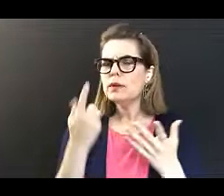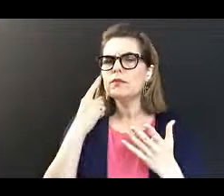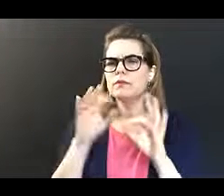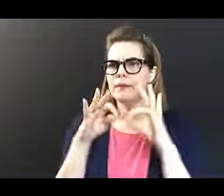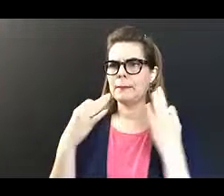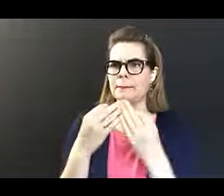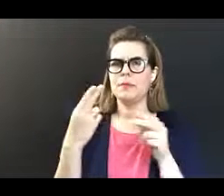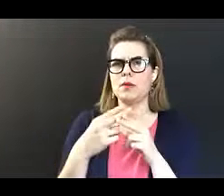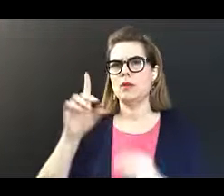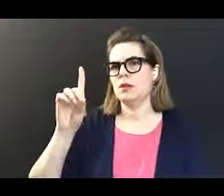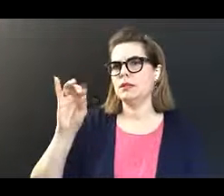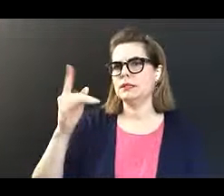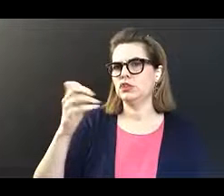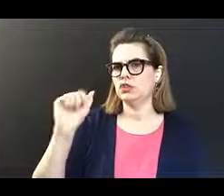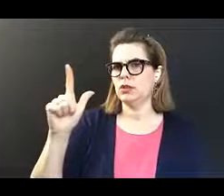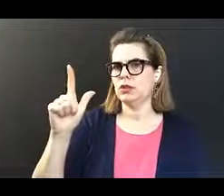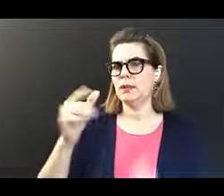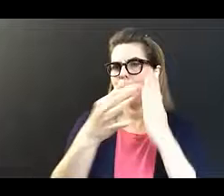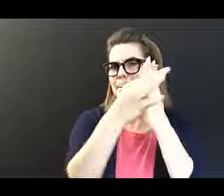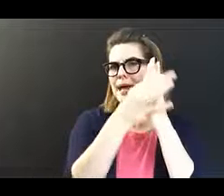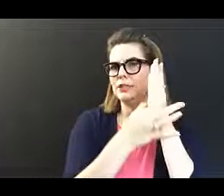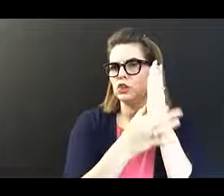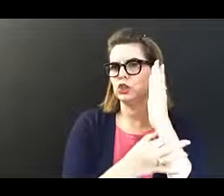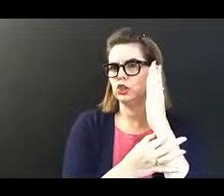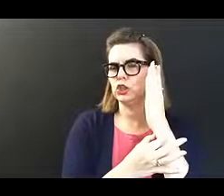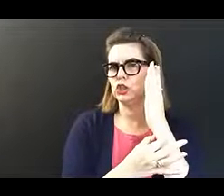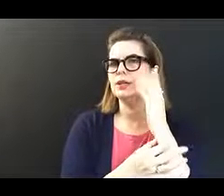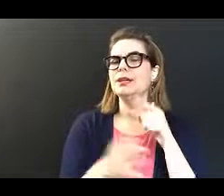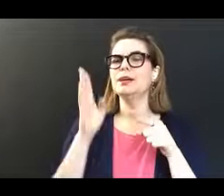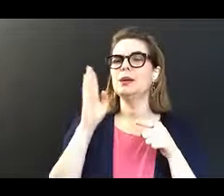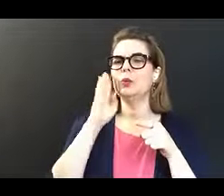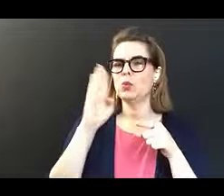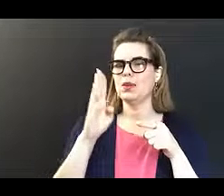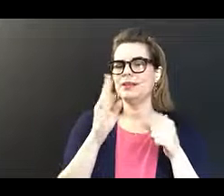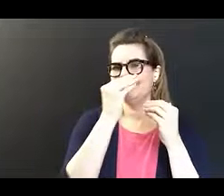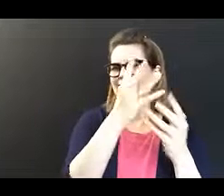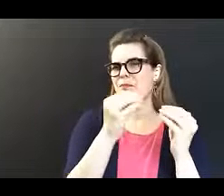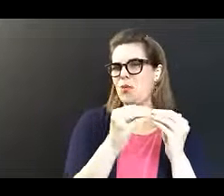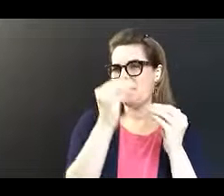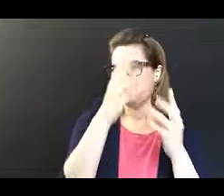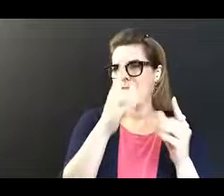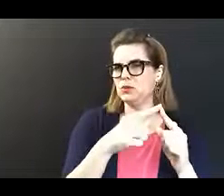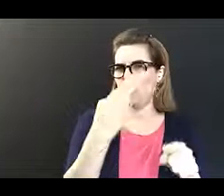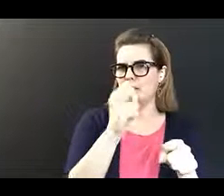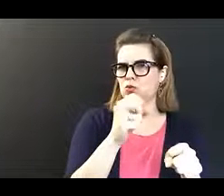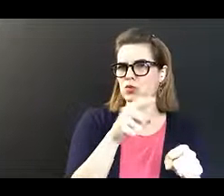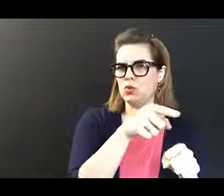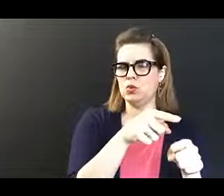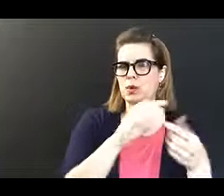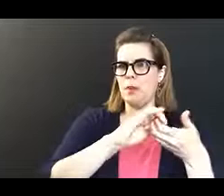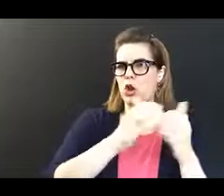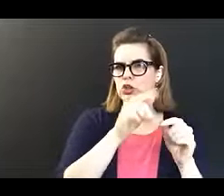digital binder. We'll be sharing this with our high school liaisons later this week as well. And we have all these different tabs. We go